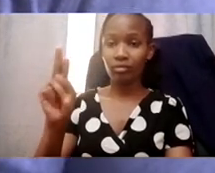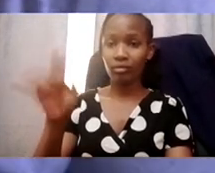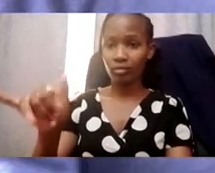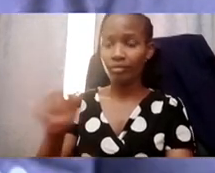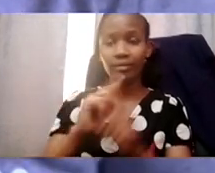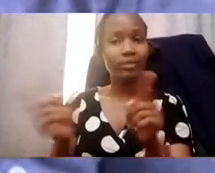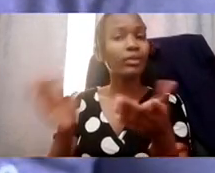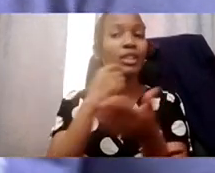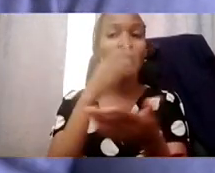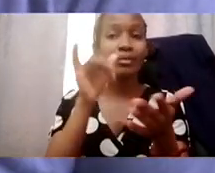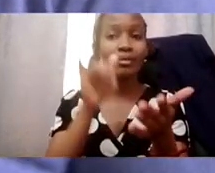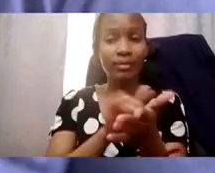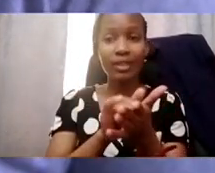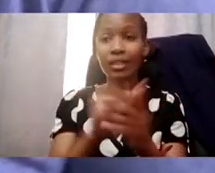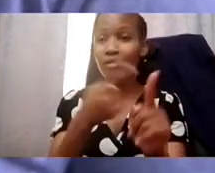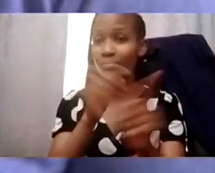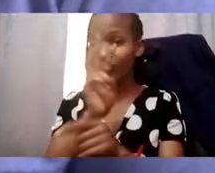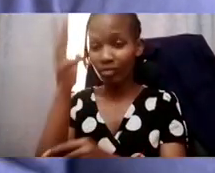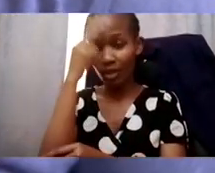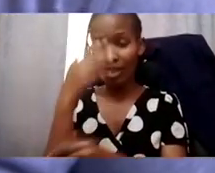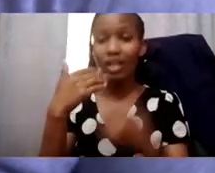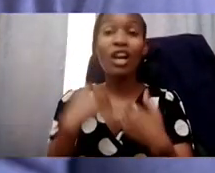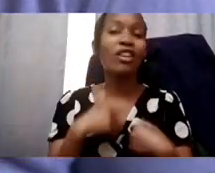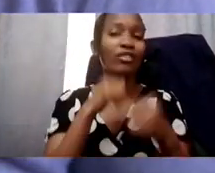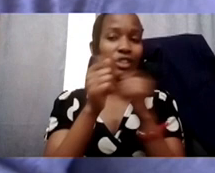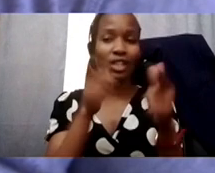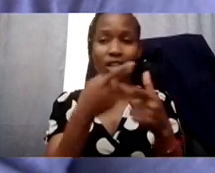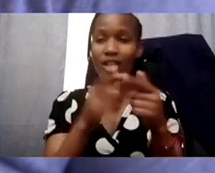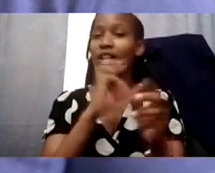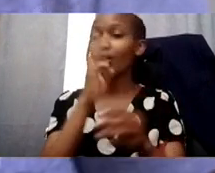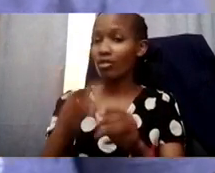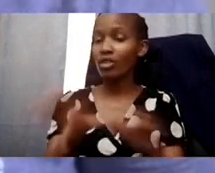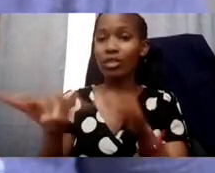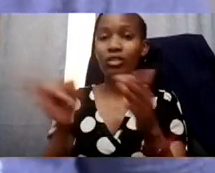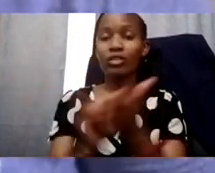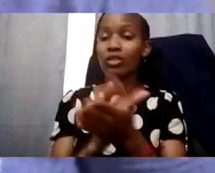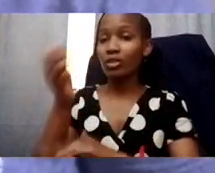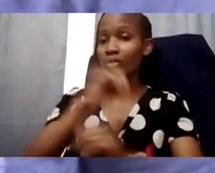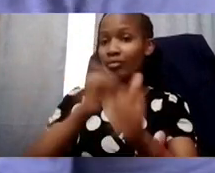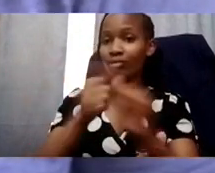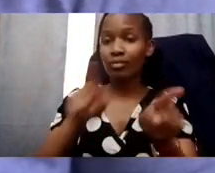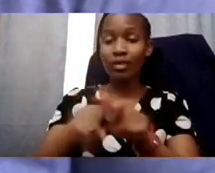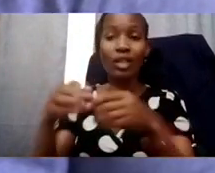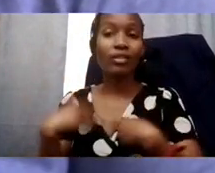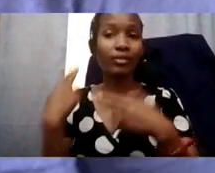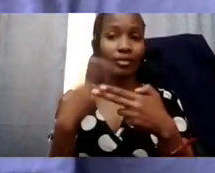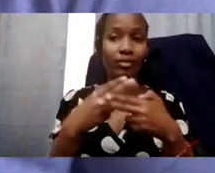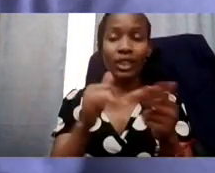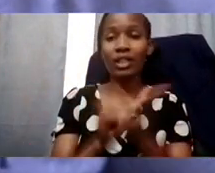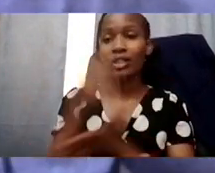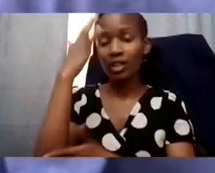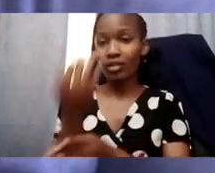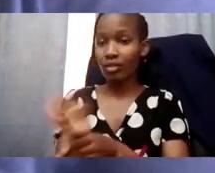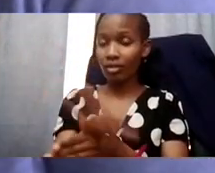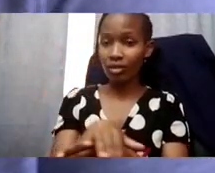I come from West Pokot, and I have to fight, and I will do something through sports. I had a name. And that's when I came back. And I